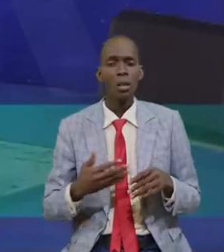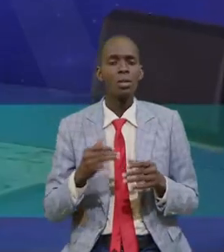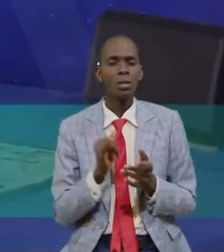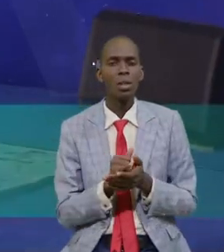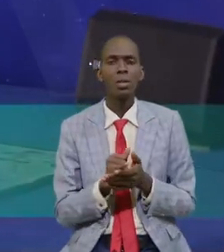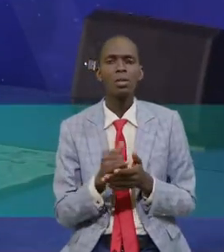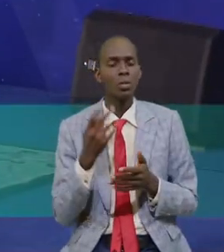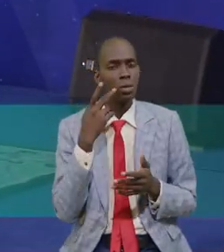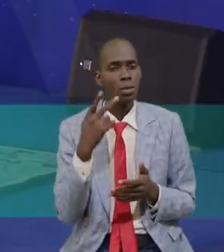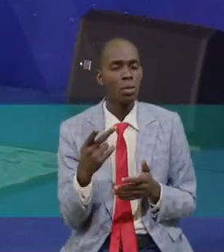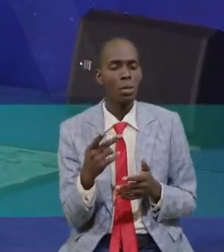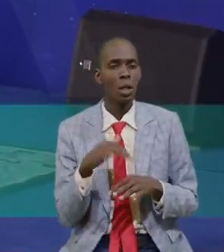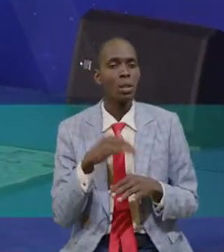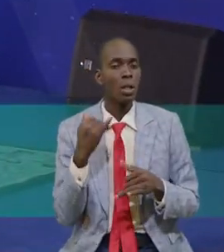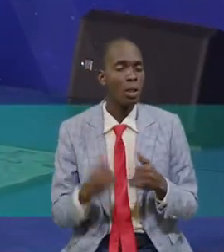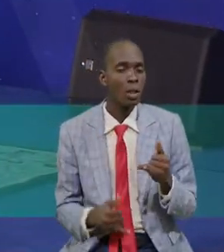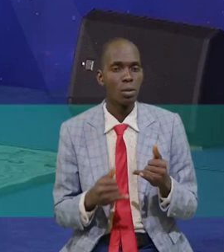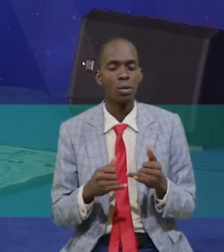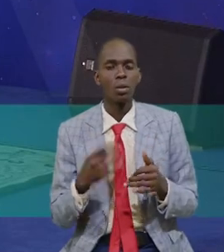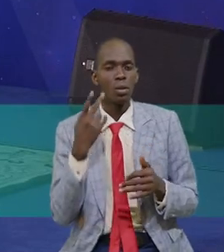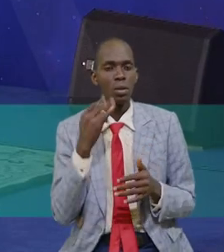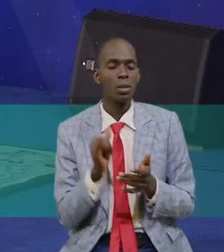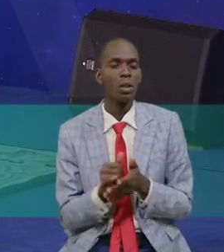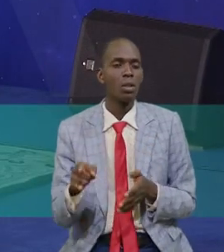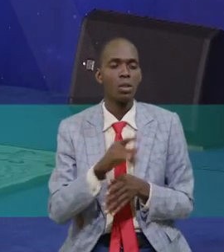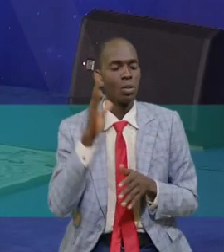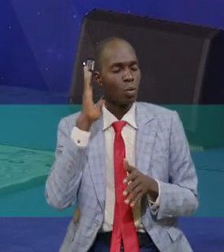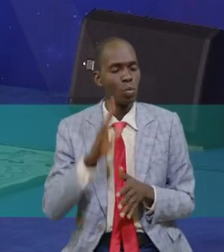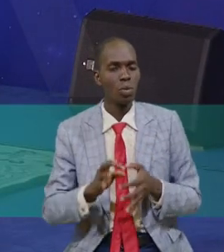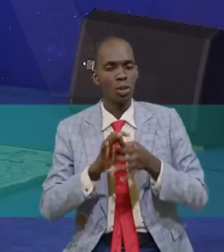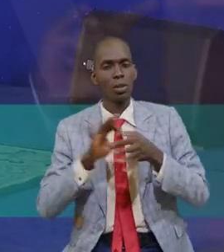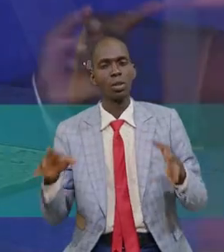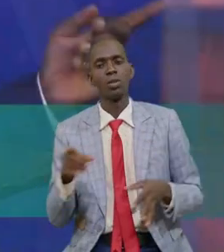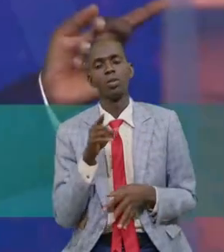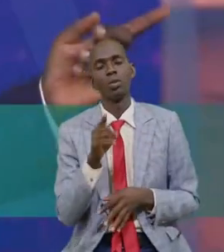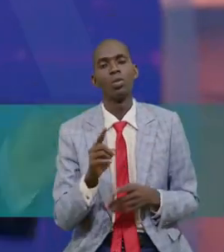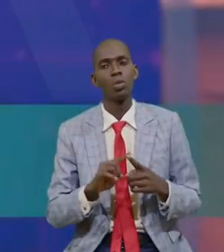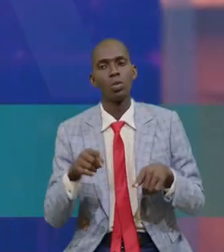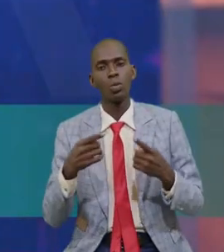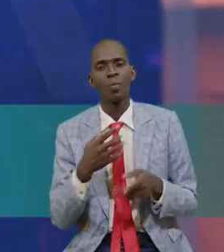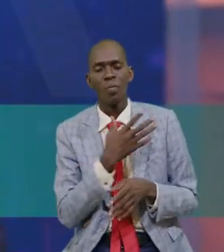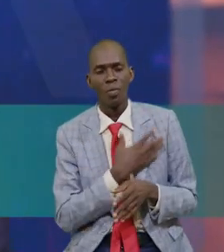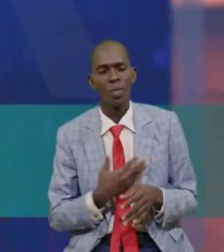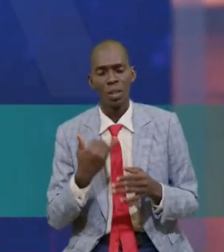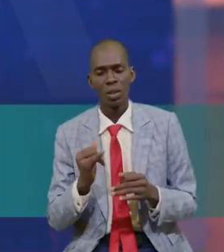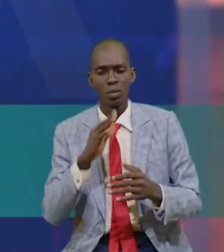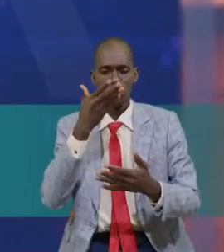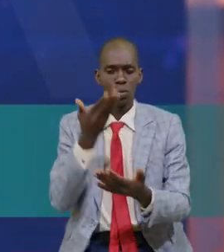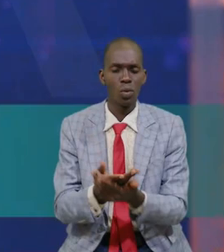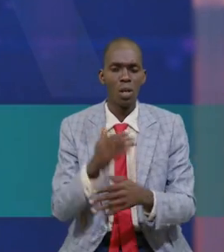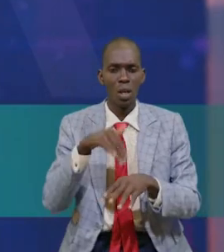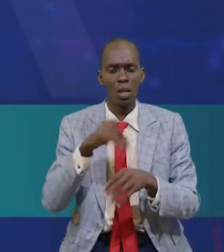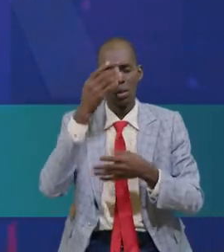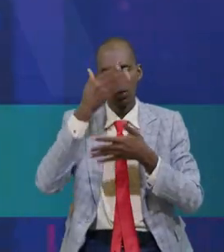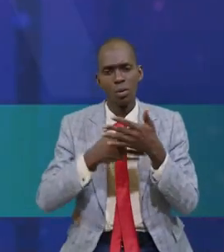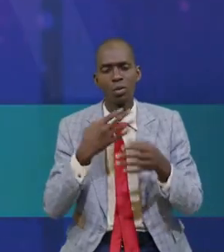they let you go. And now they were by the Red Sea. And look at Pharaoh and his chariots coming. And you are still standing